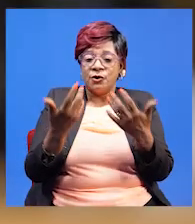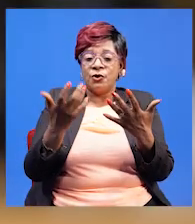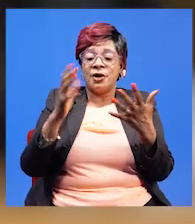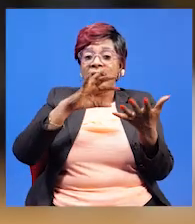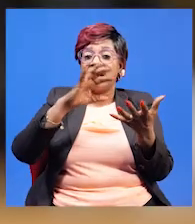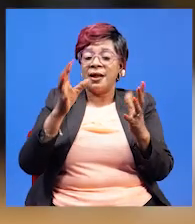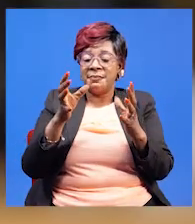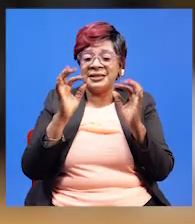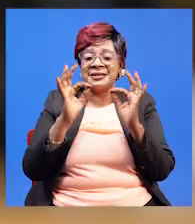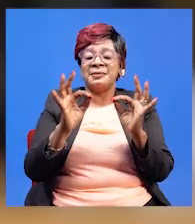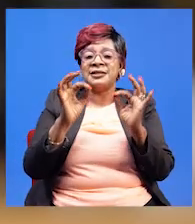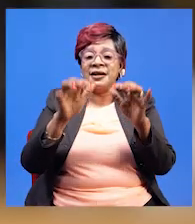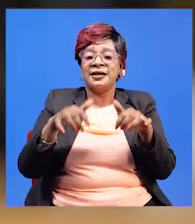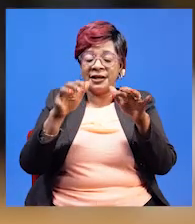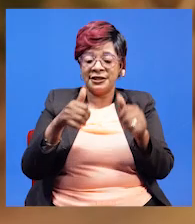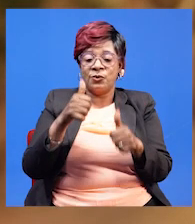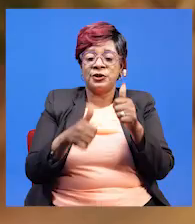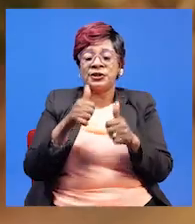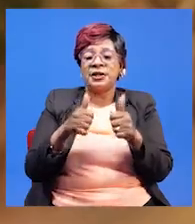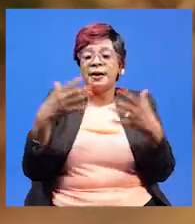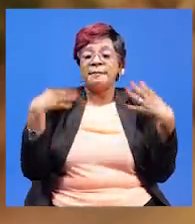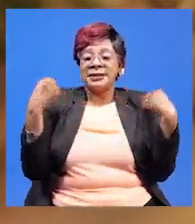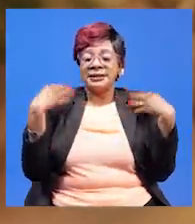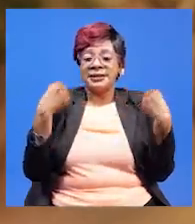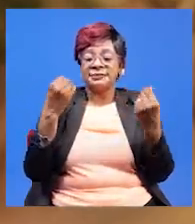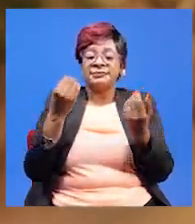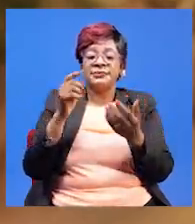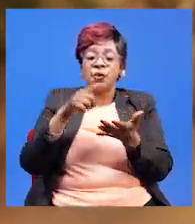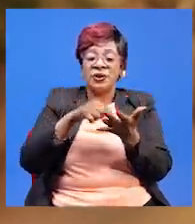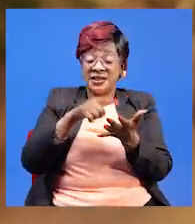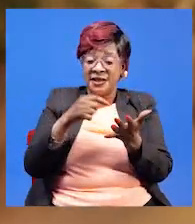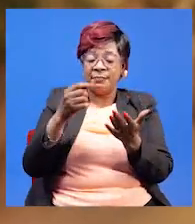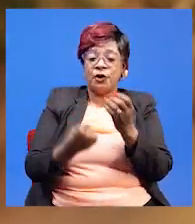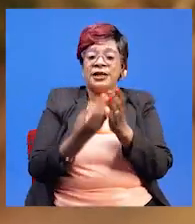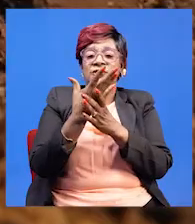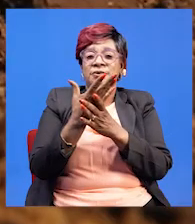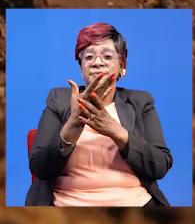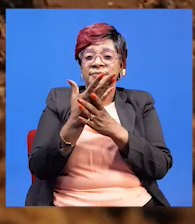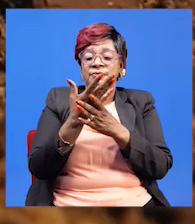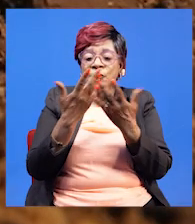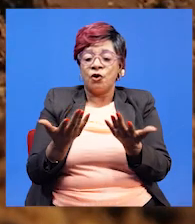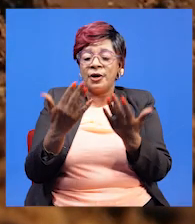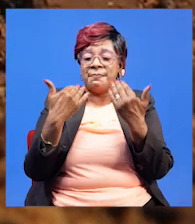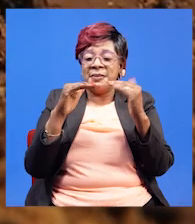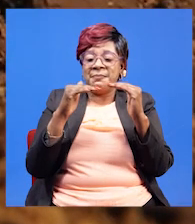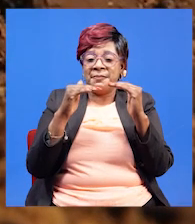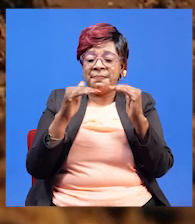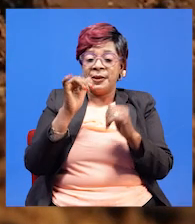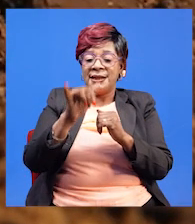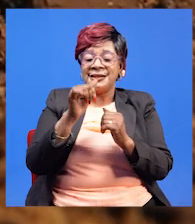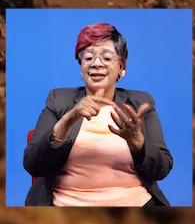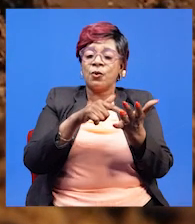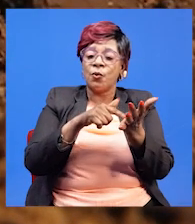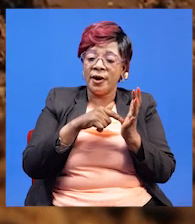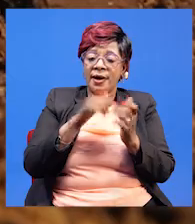smart agriculture, which is being practiced in wheat production, where we have zero tillage or minimum tillage. This one requires